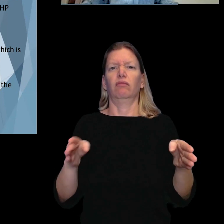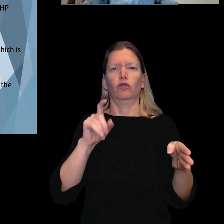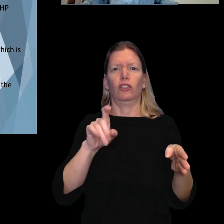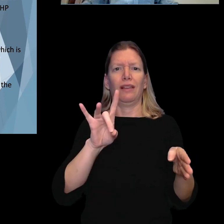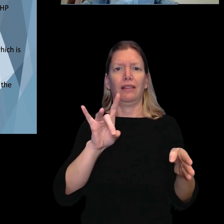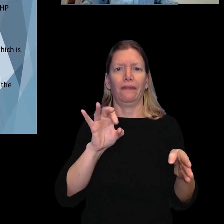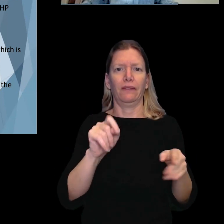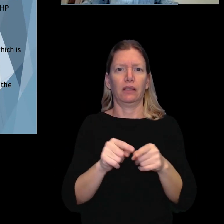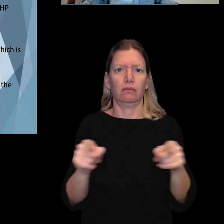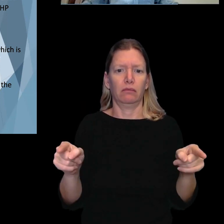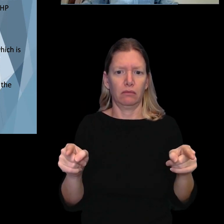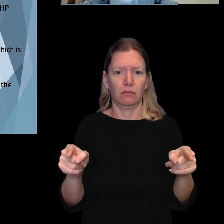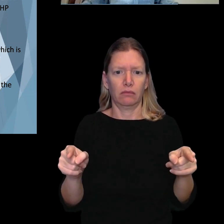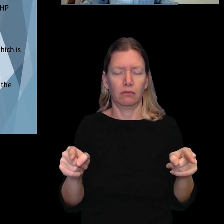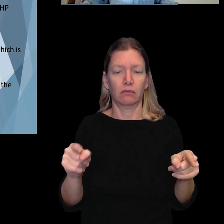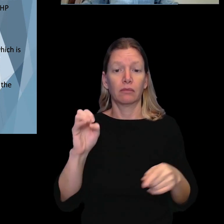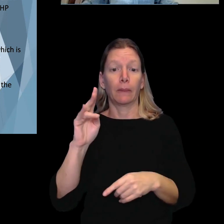be at least 8 feet.